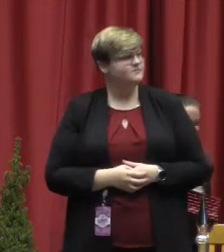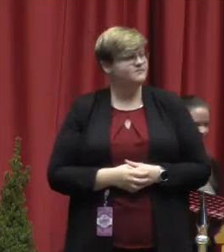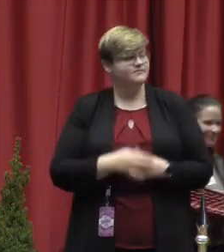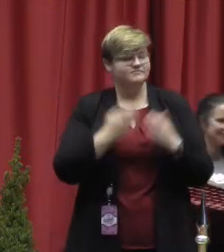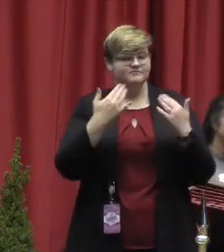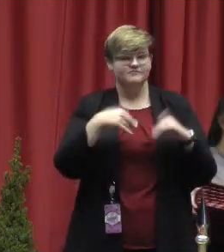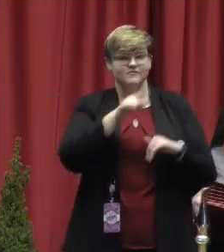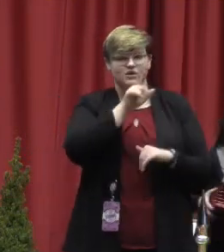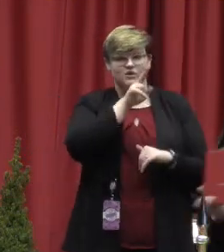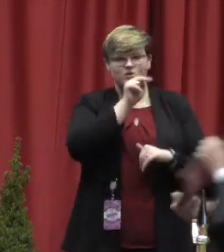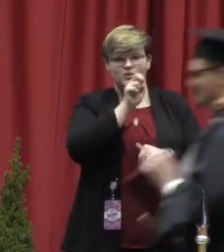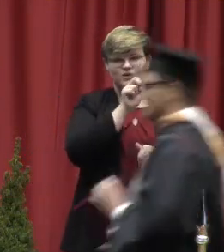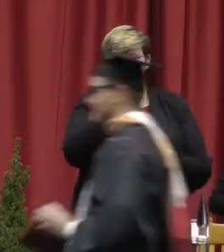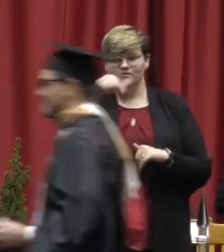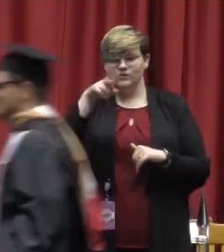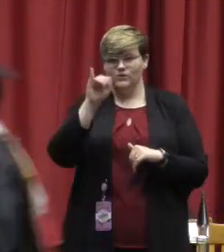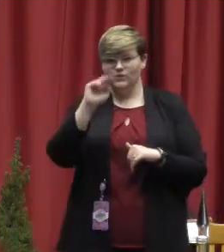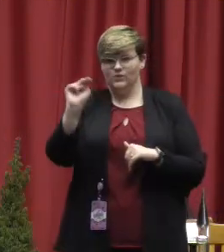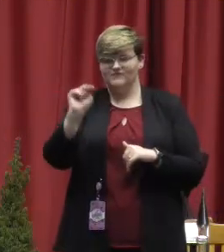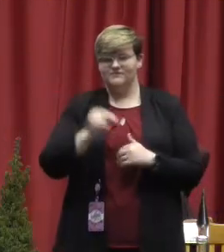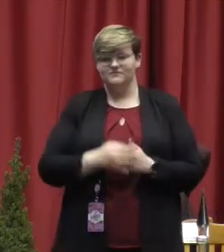Luke Quinn.